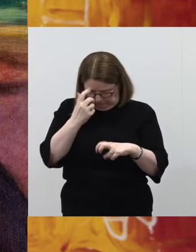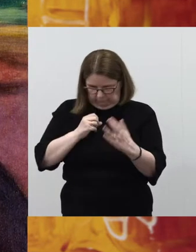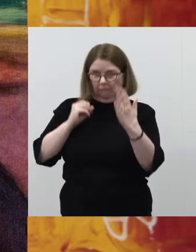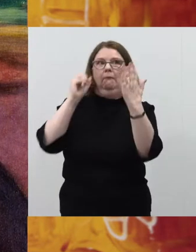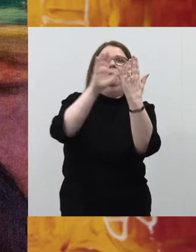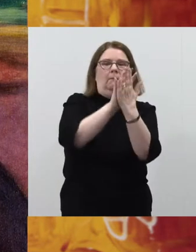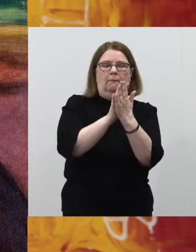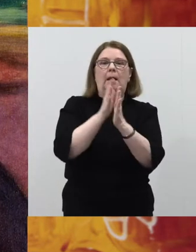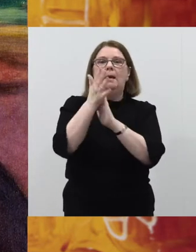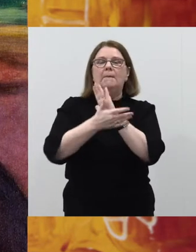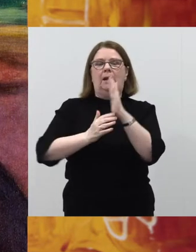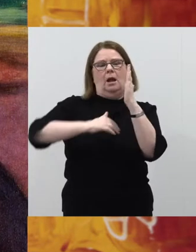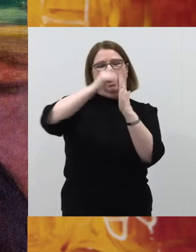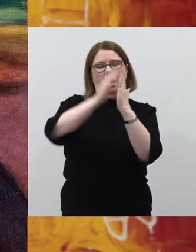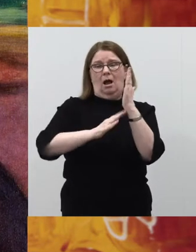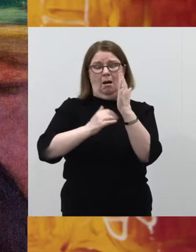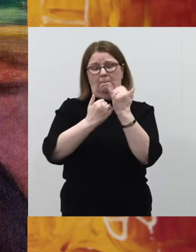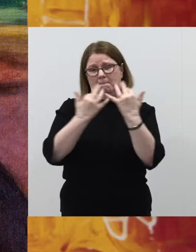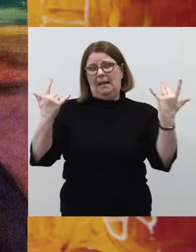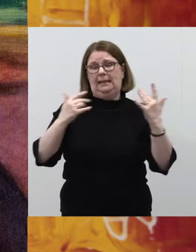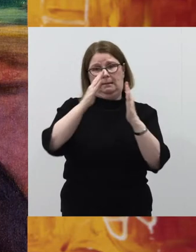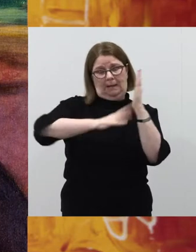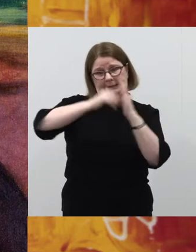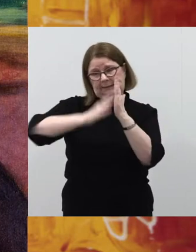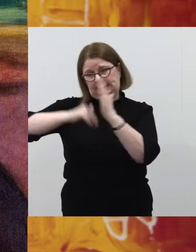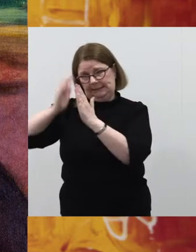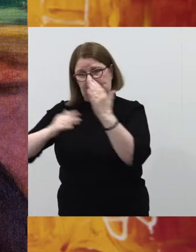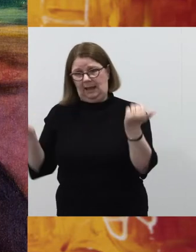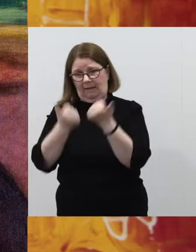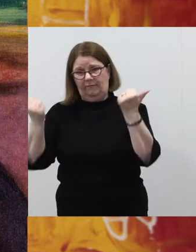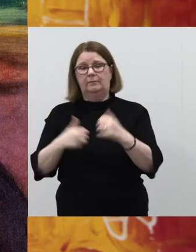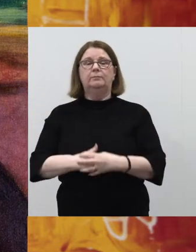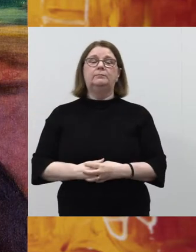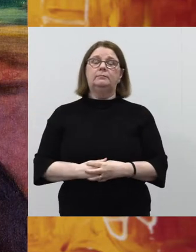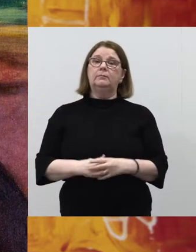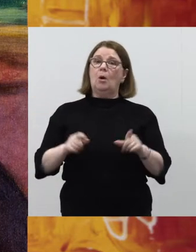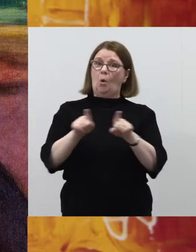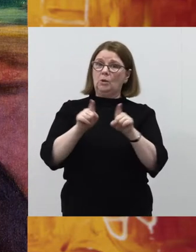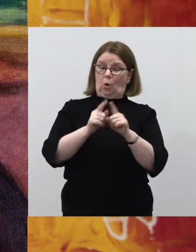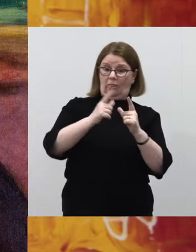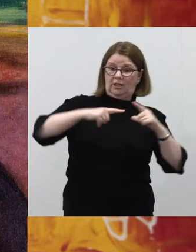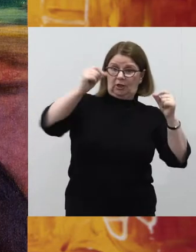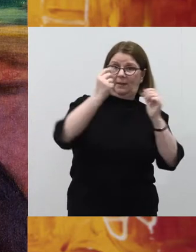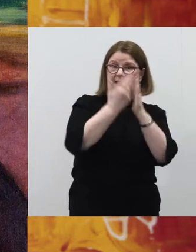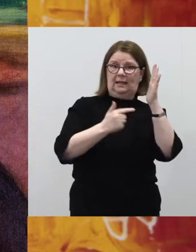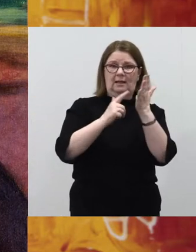my illness. They are indistinguishable from me, and their destruction would destroy my